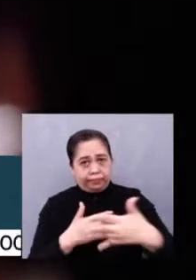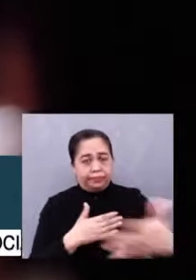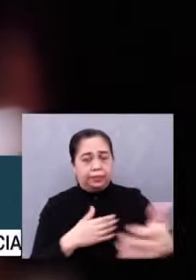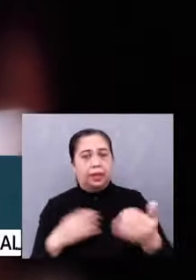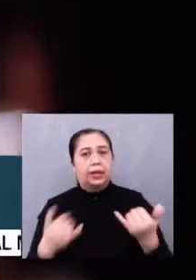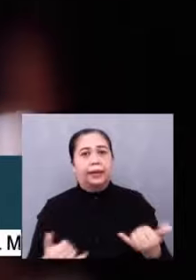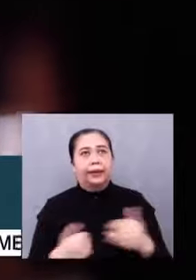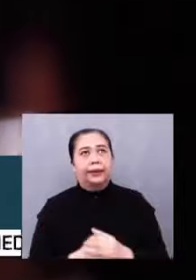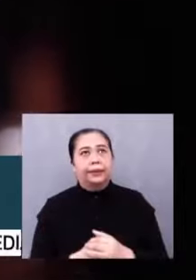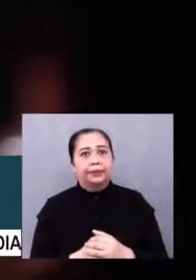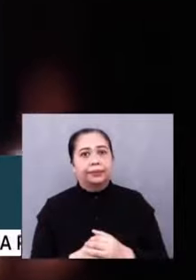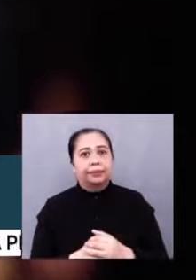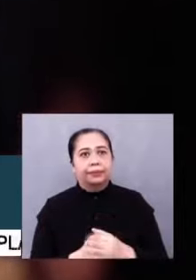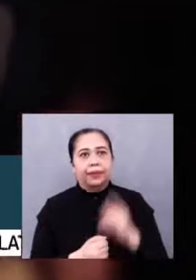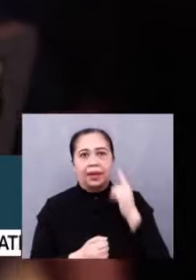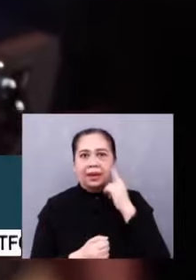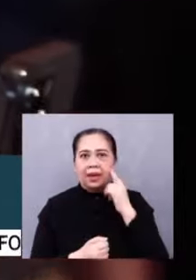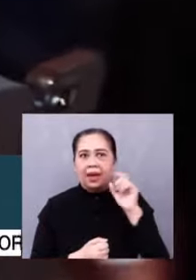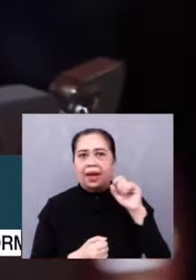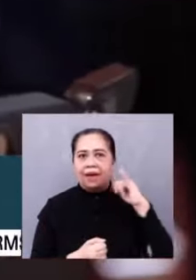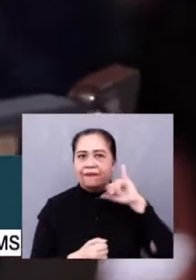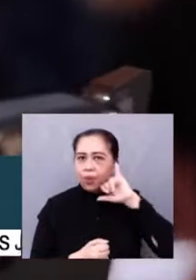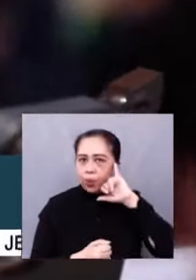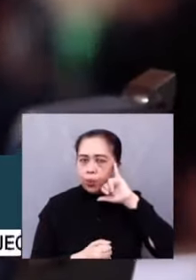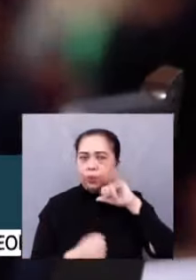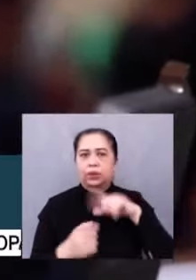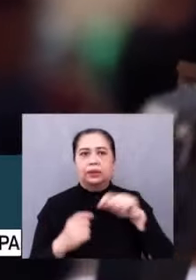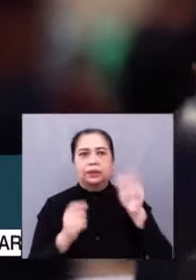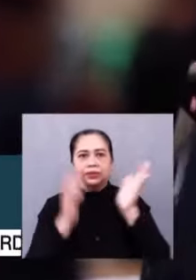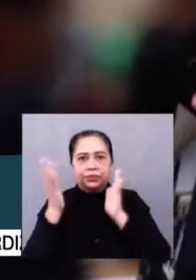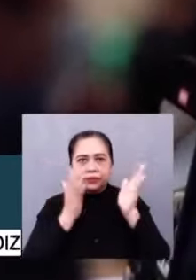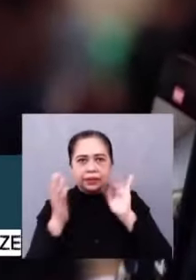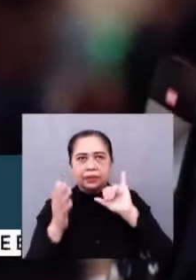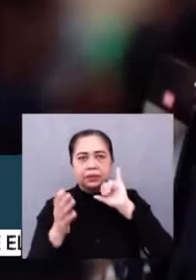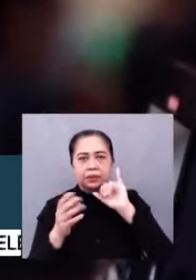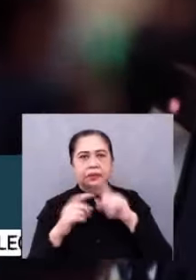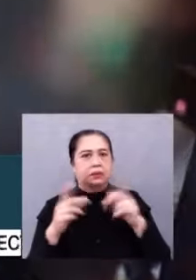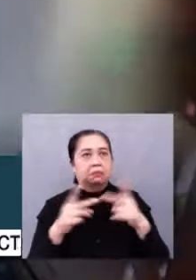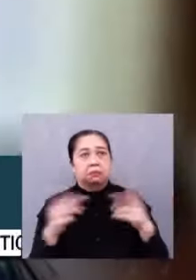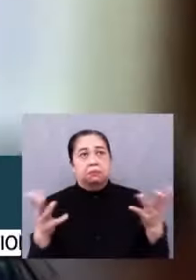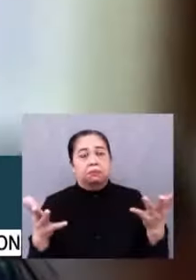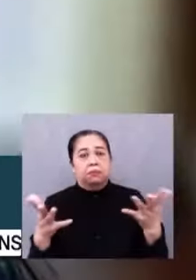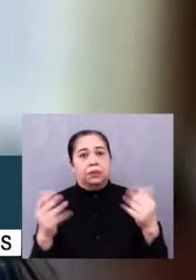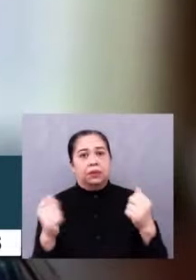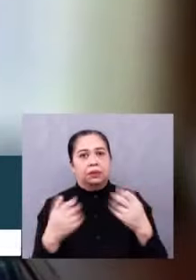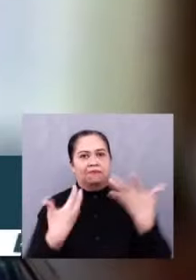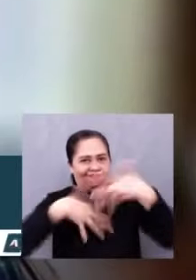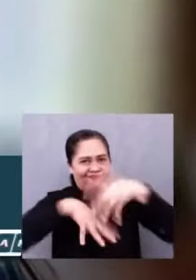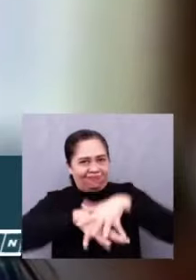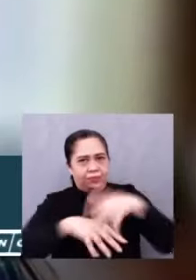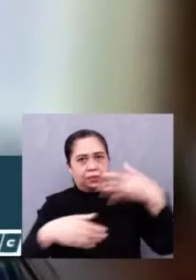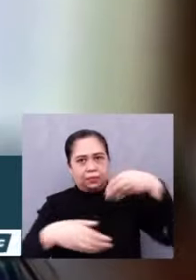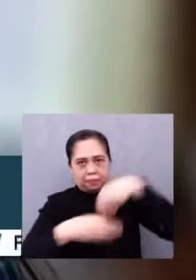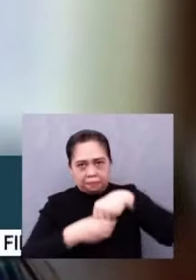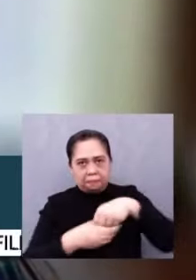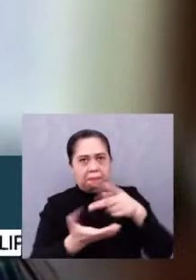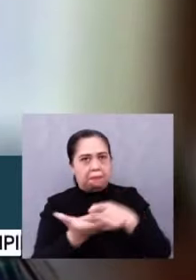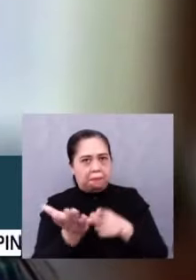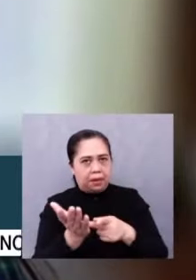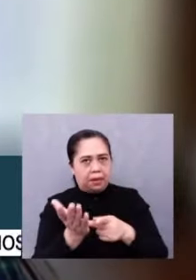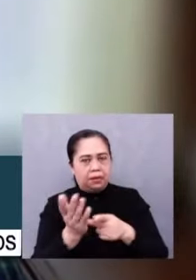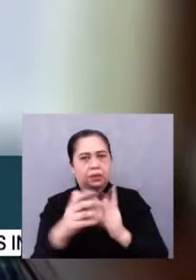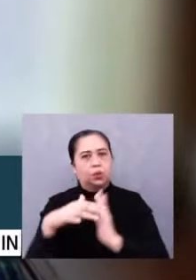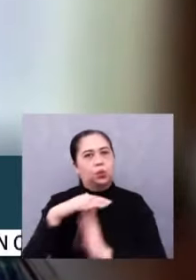that iPhone and its first services becomes a very integral part of a consumer's